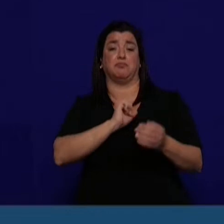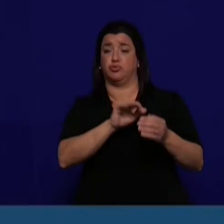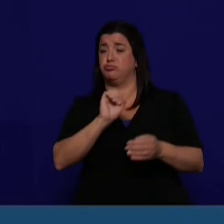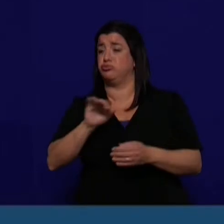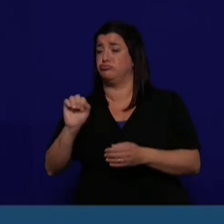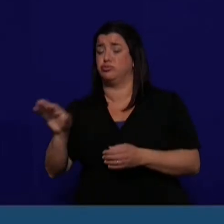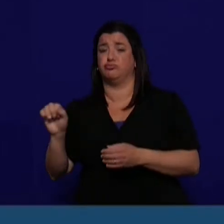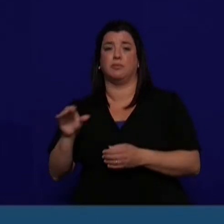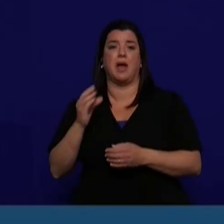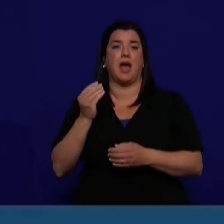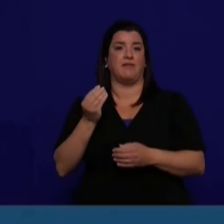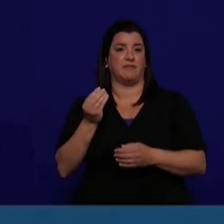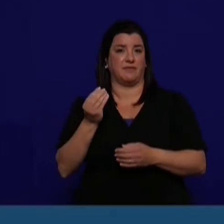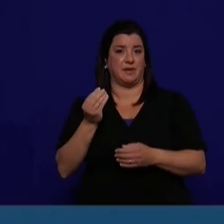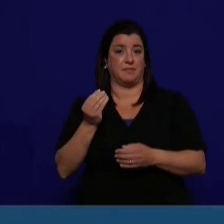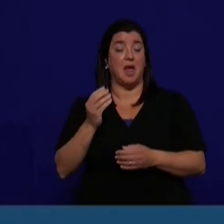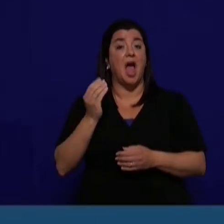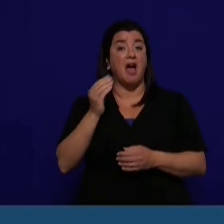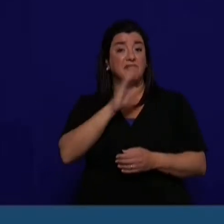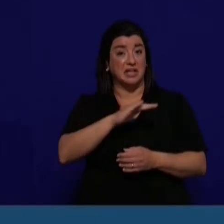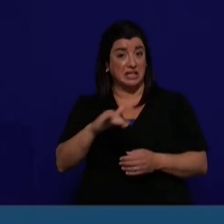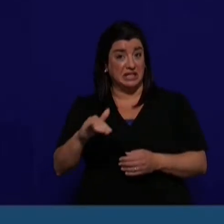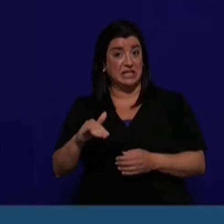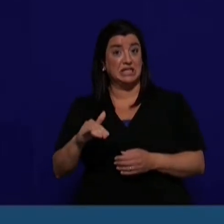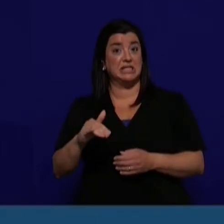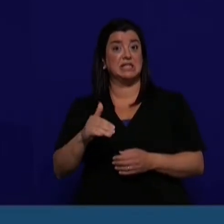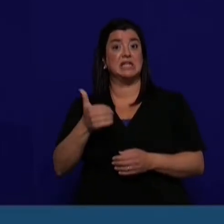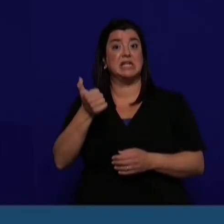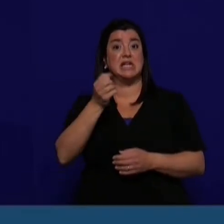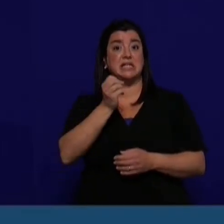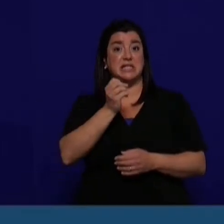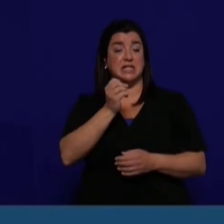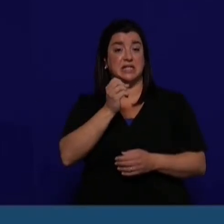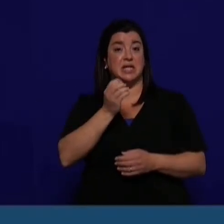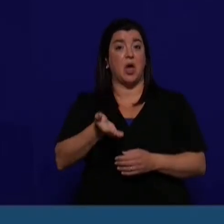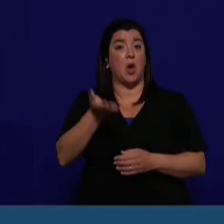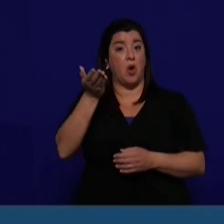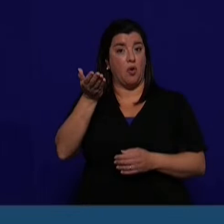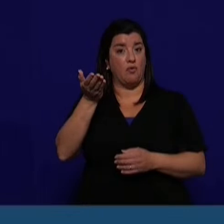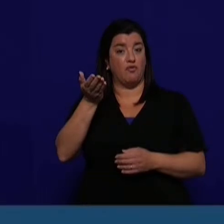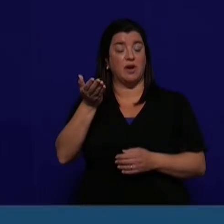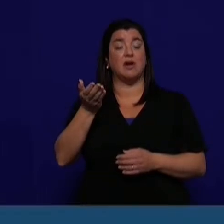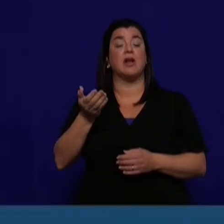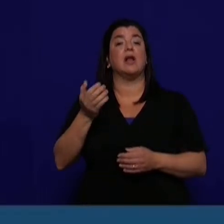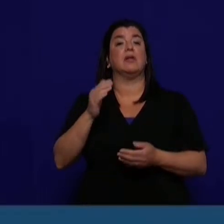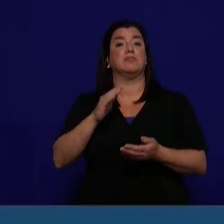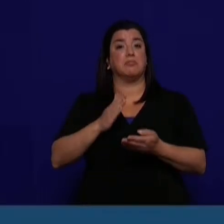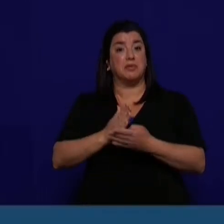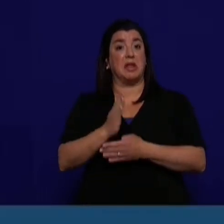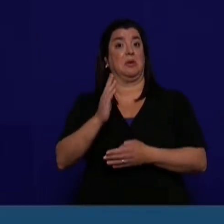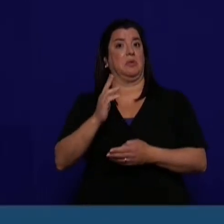nies li ħadu doża ta' tilqim issa jammonta għal